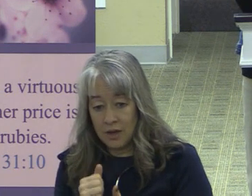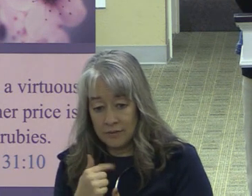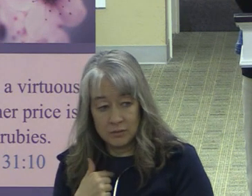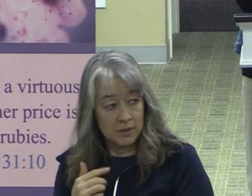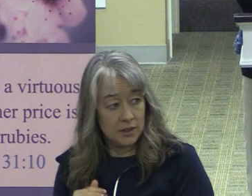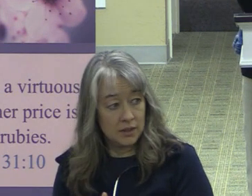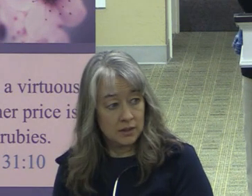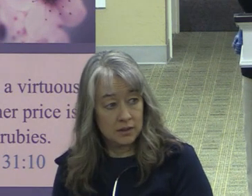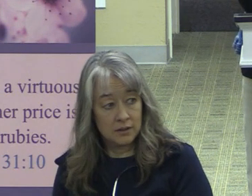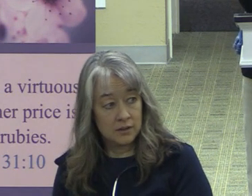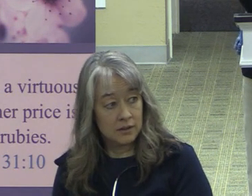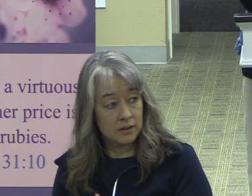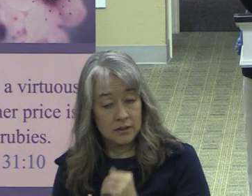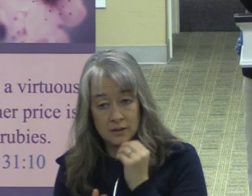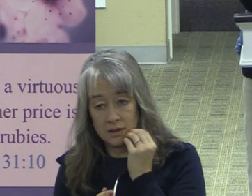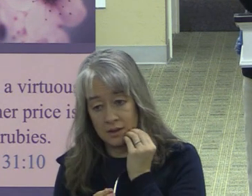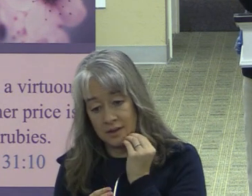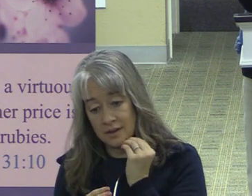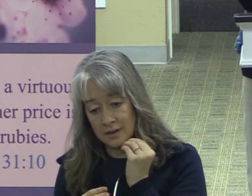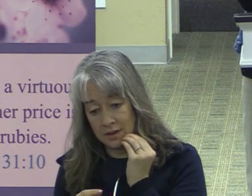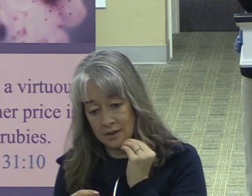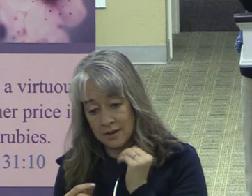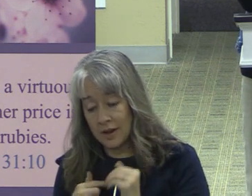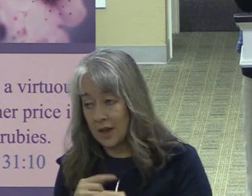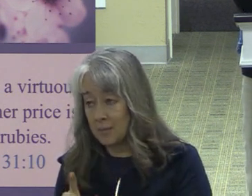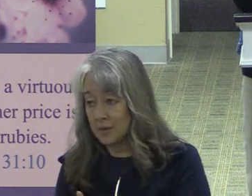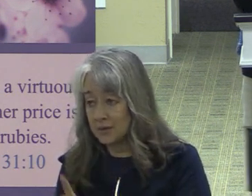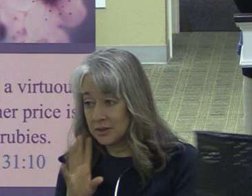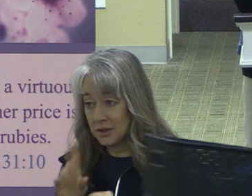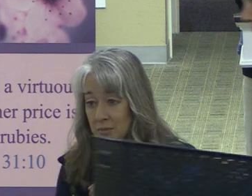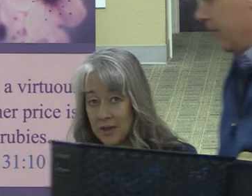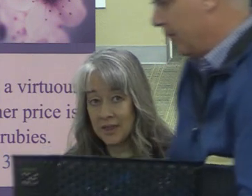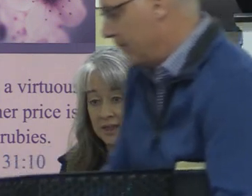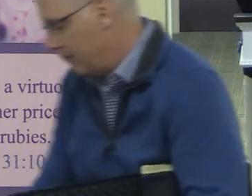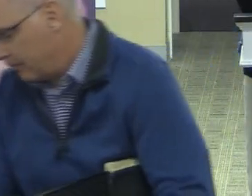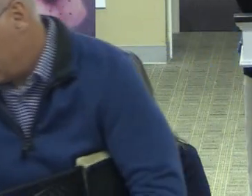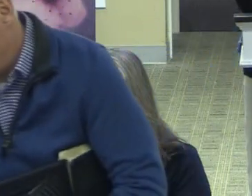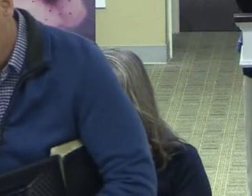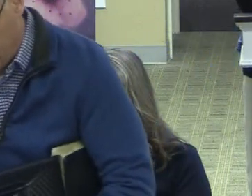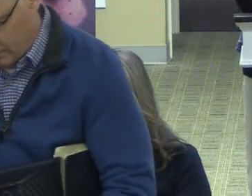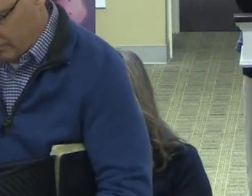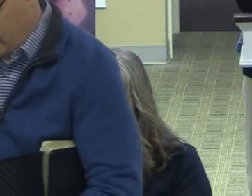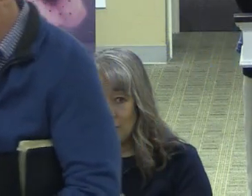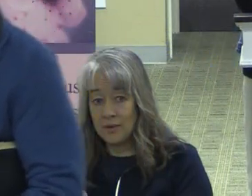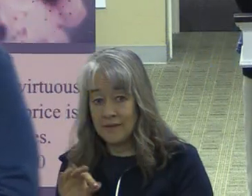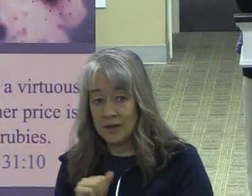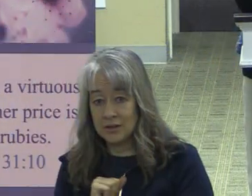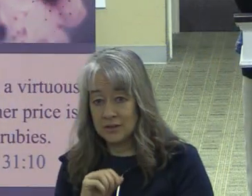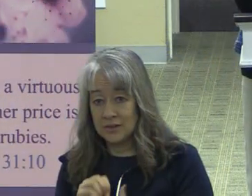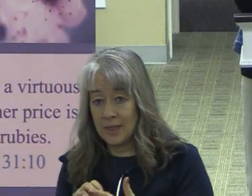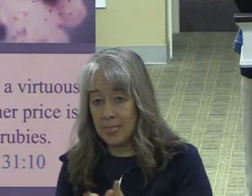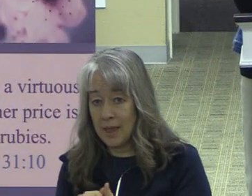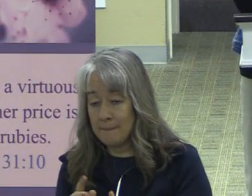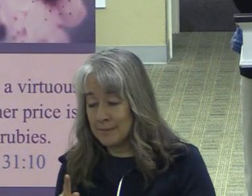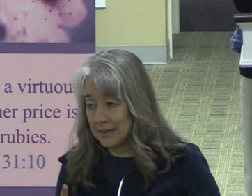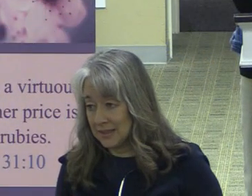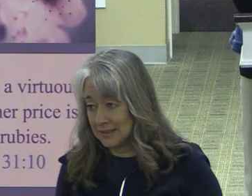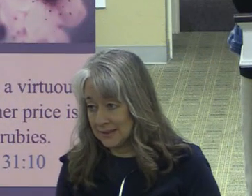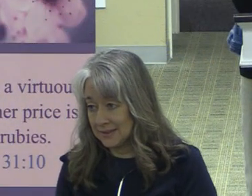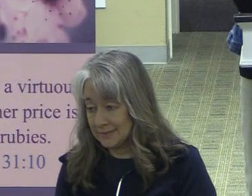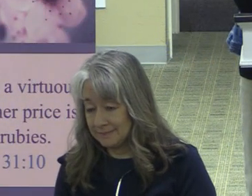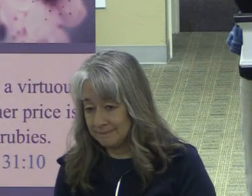me. And I'm also going to talk about that and what we can do when we find ourselves in that place.